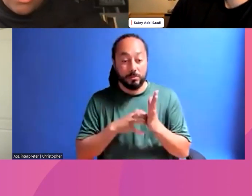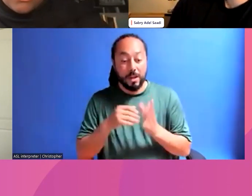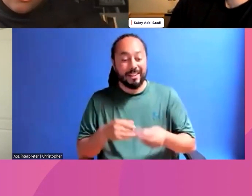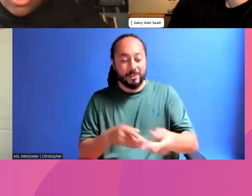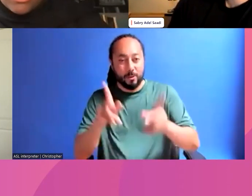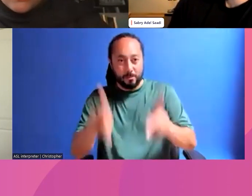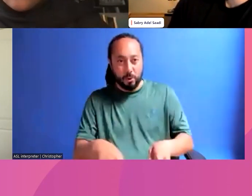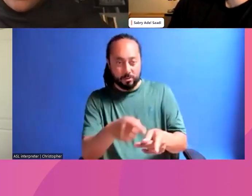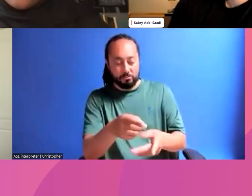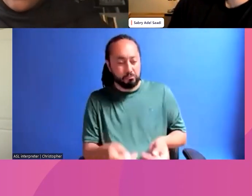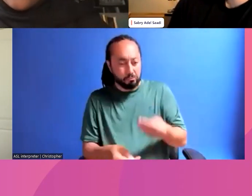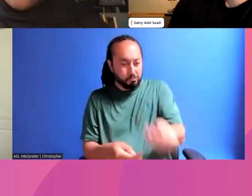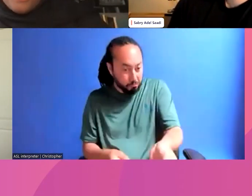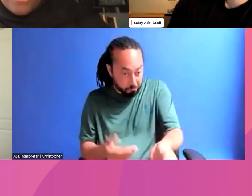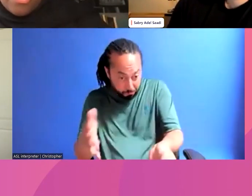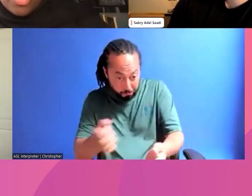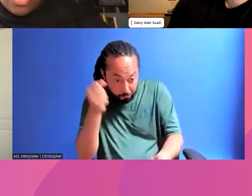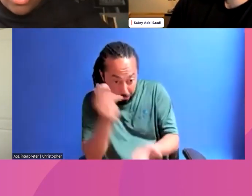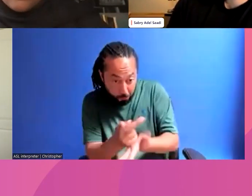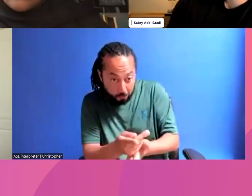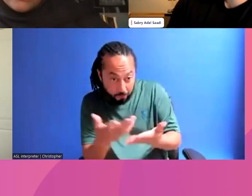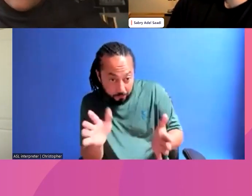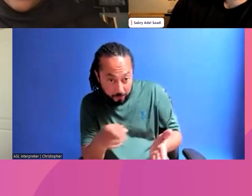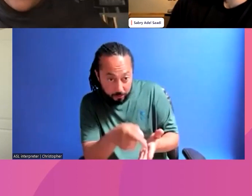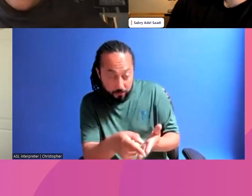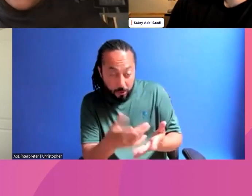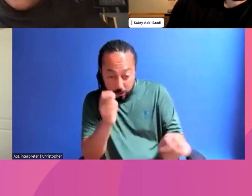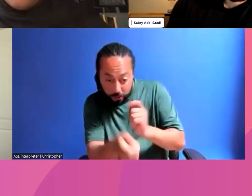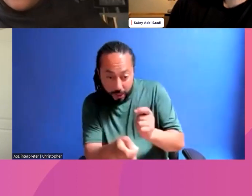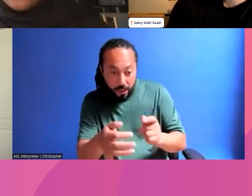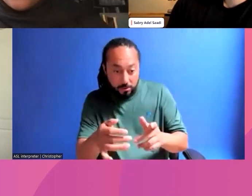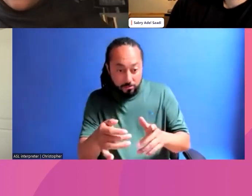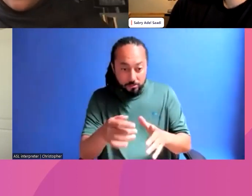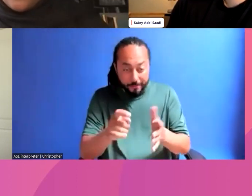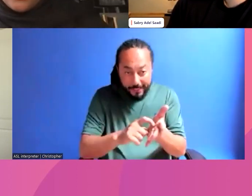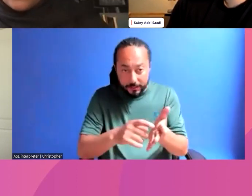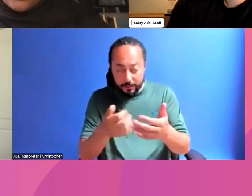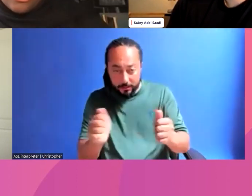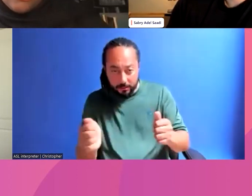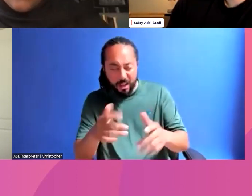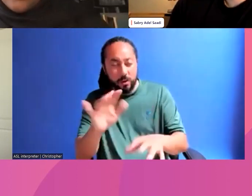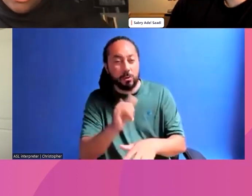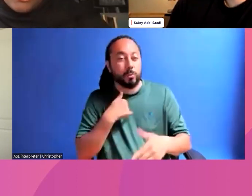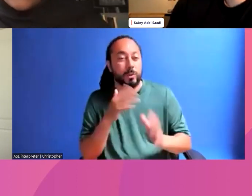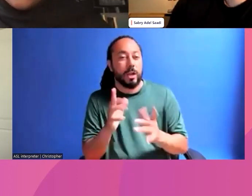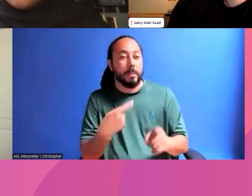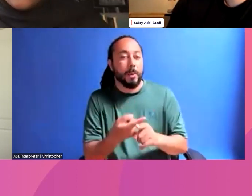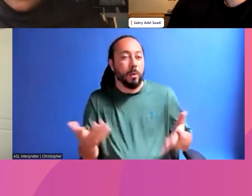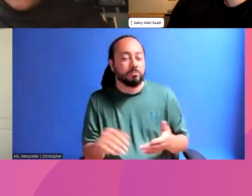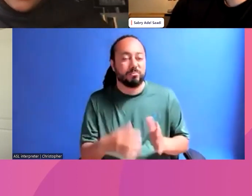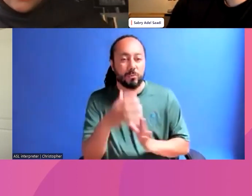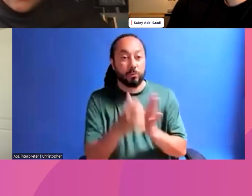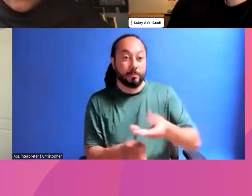there's anything to change, to also remind them of what we had chatted about. But I very